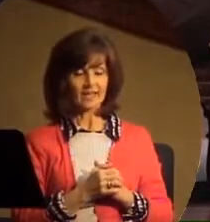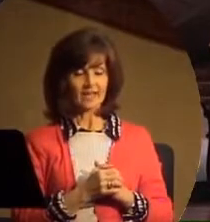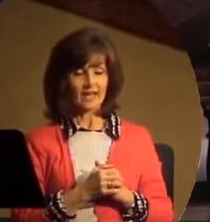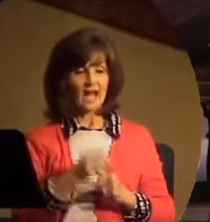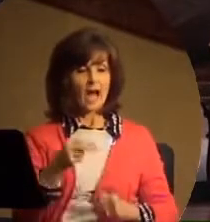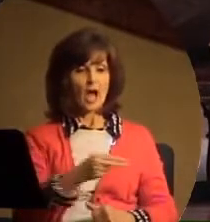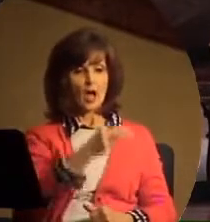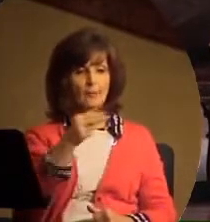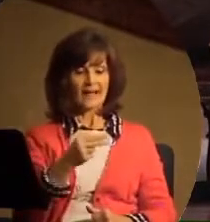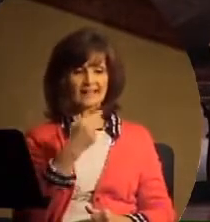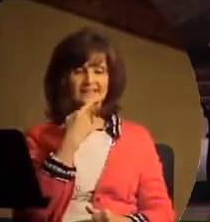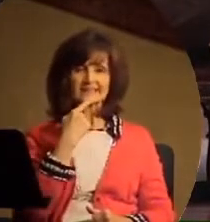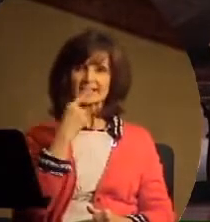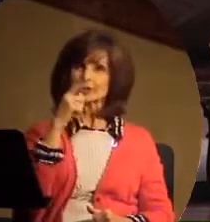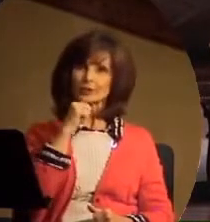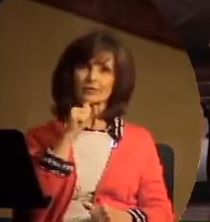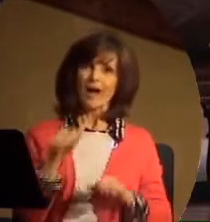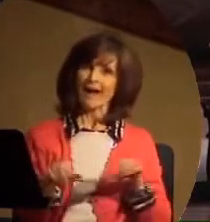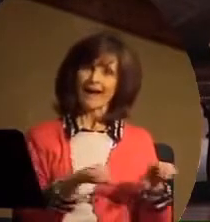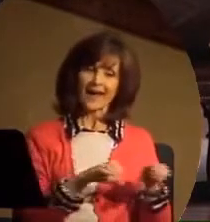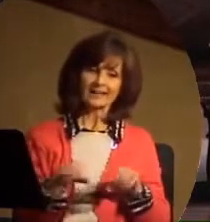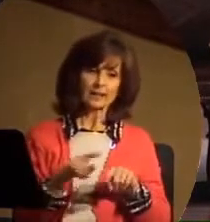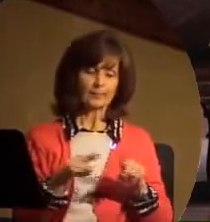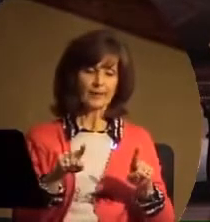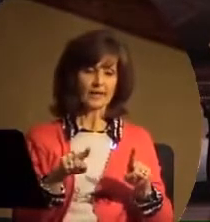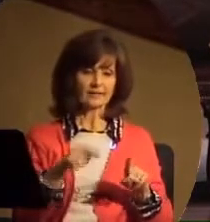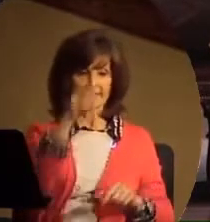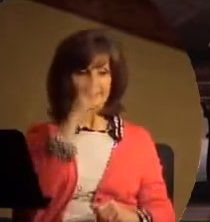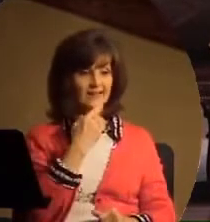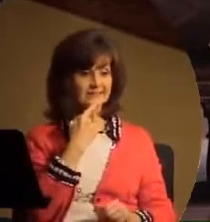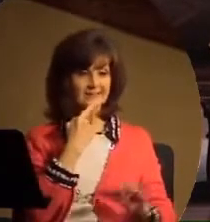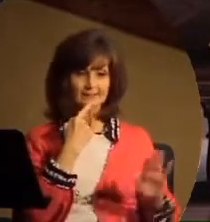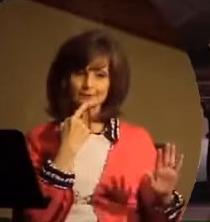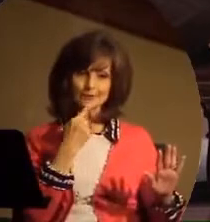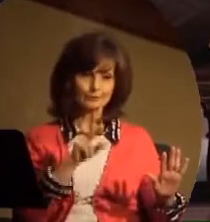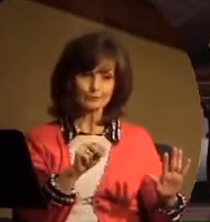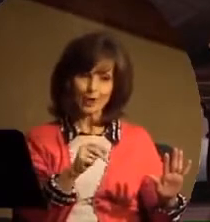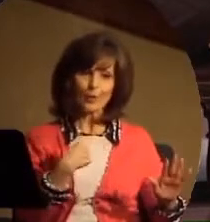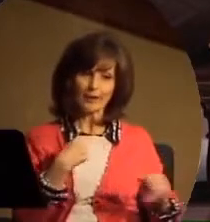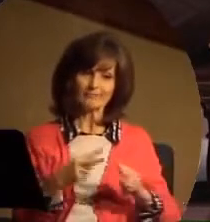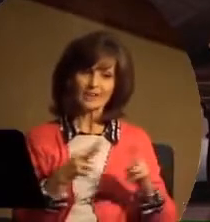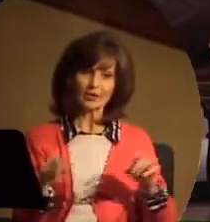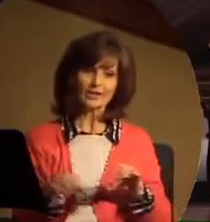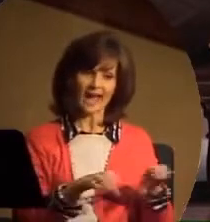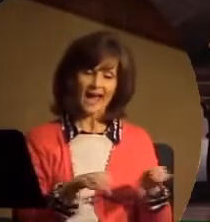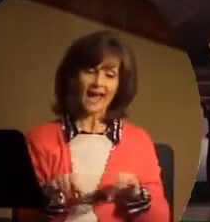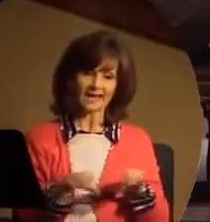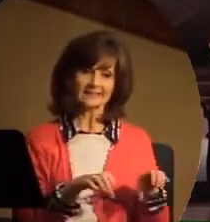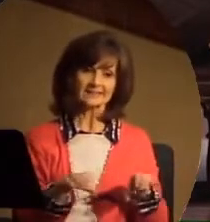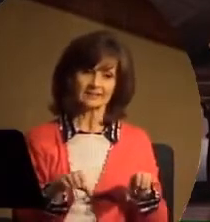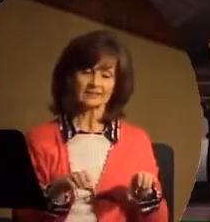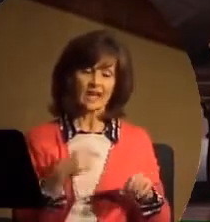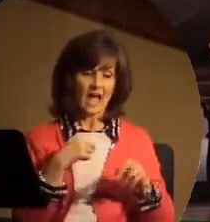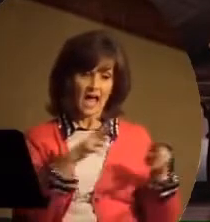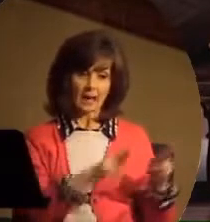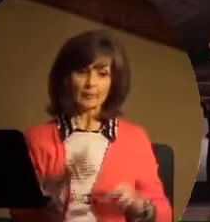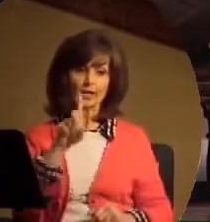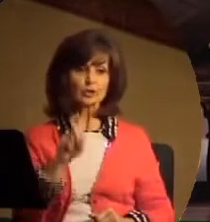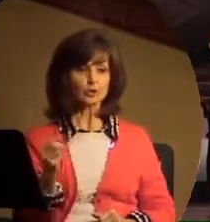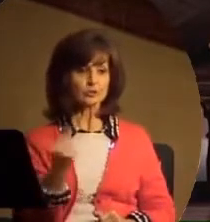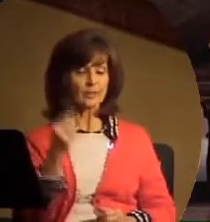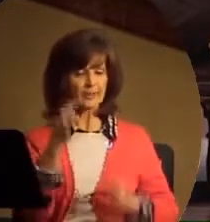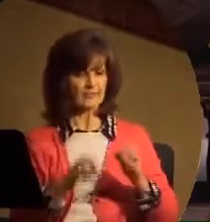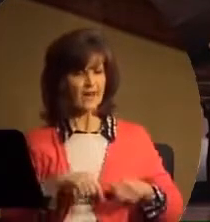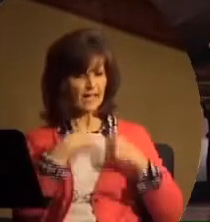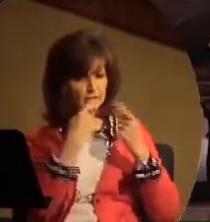Habakkuk said, God, you're inactive. God said, nope, what you're wrong about is I have been very active, and I'm getting ready to do something, and if